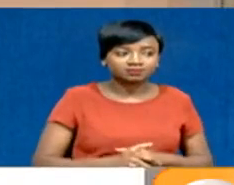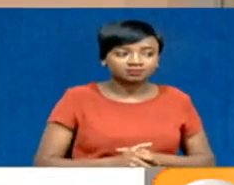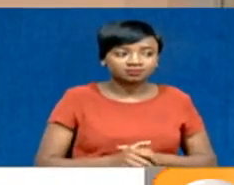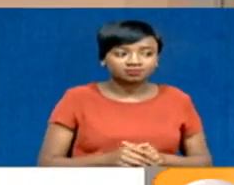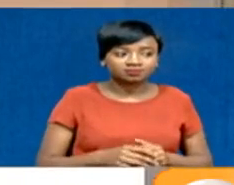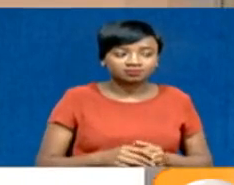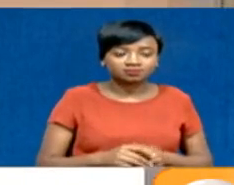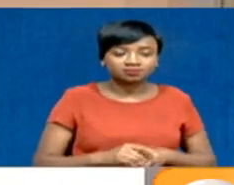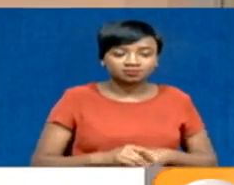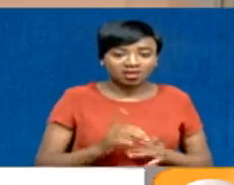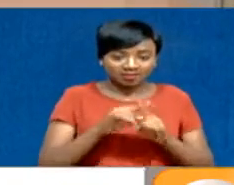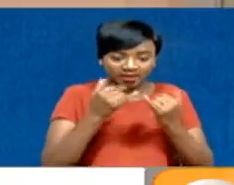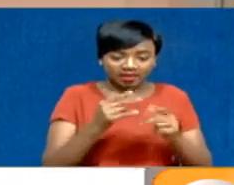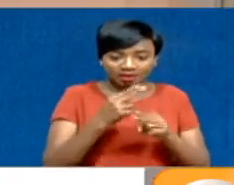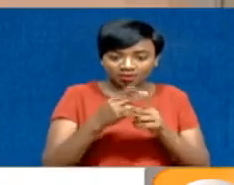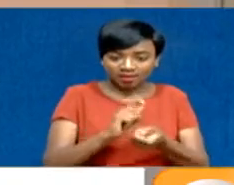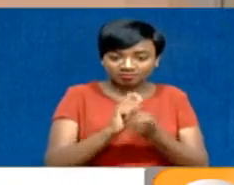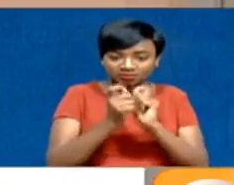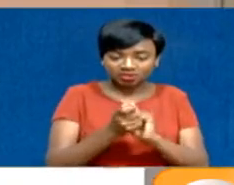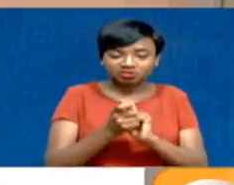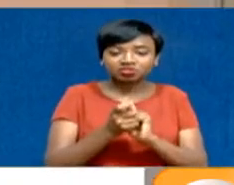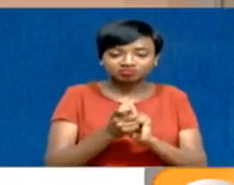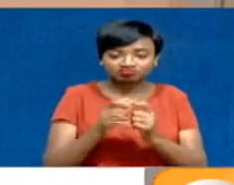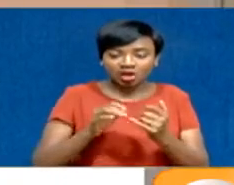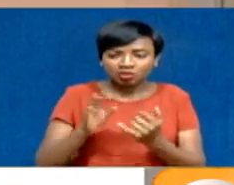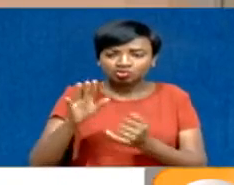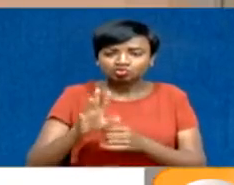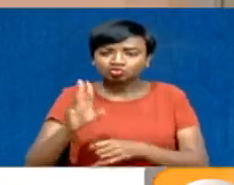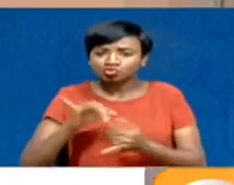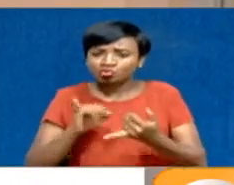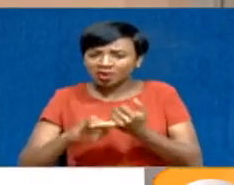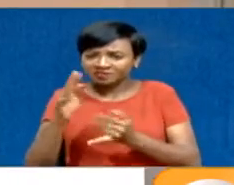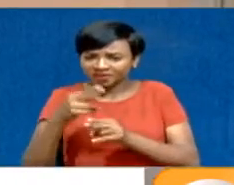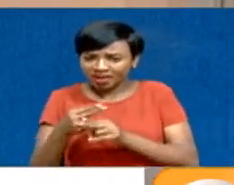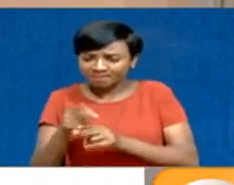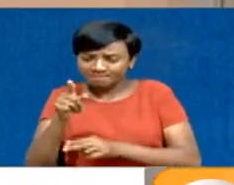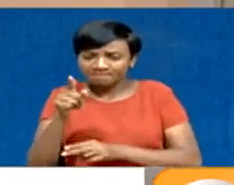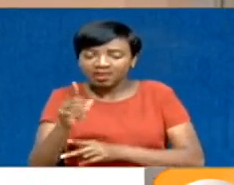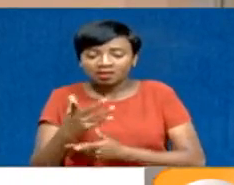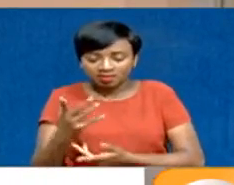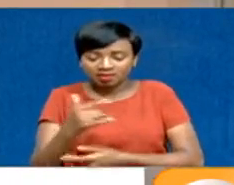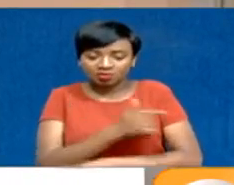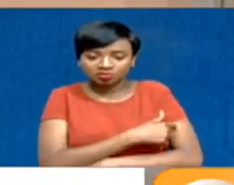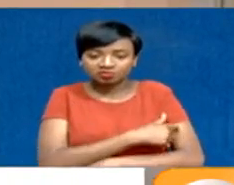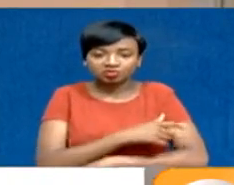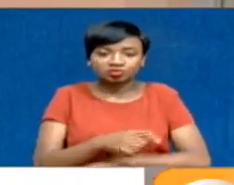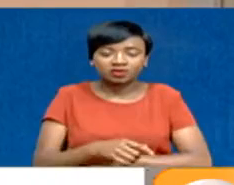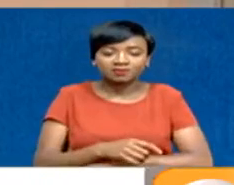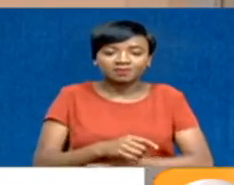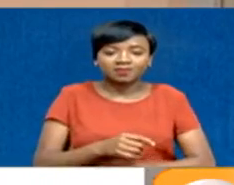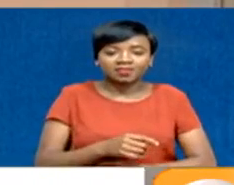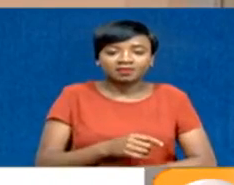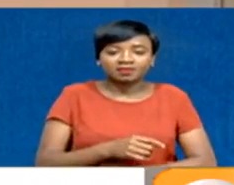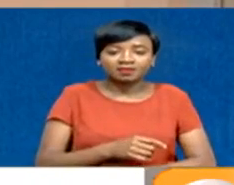has changed to the Mama Margaret Kenyatta Children Hospital. KMH, the five-story